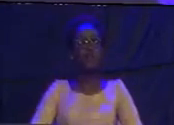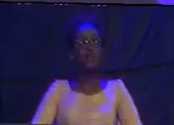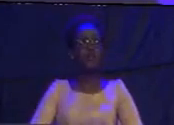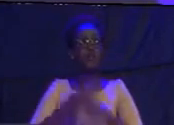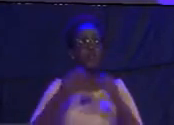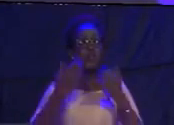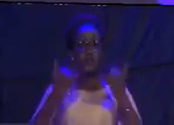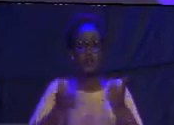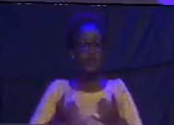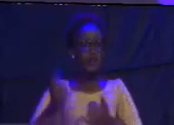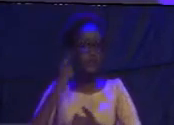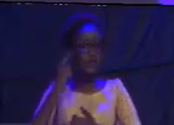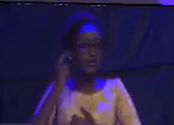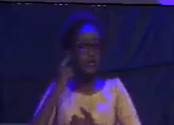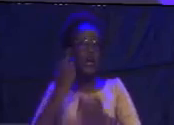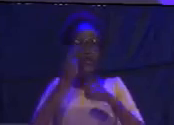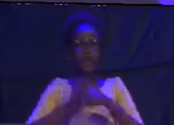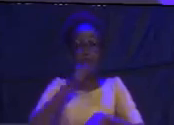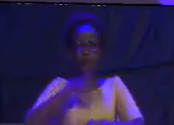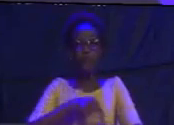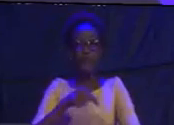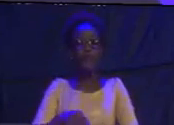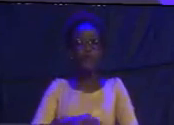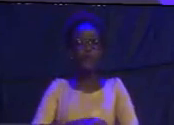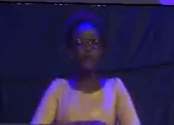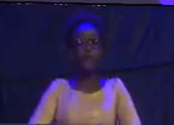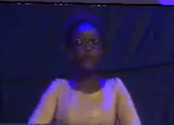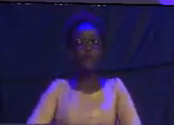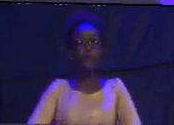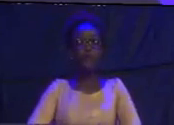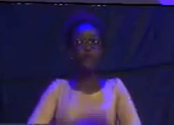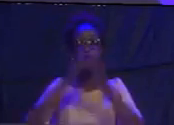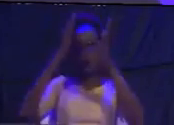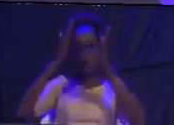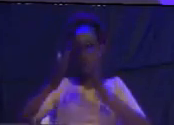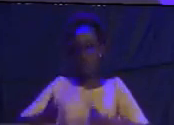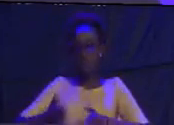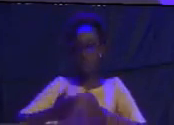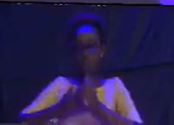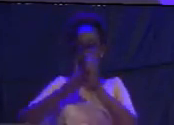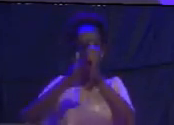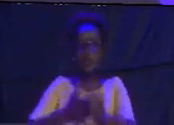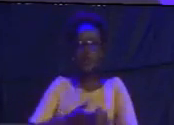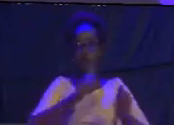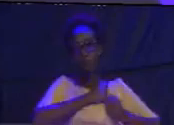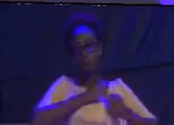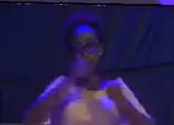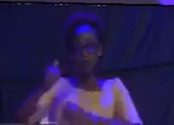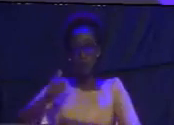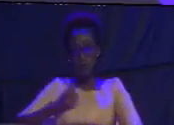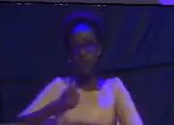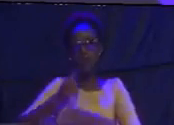he said, now listen, from this moment, the commander of the armies of the